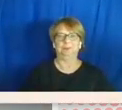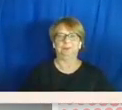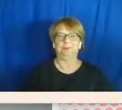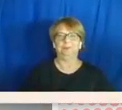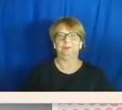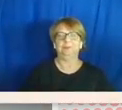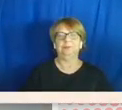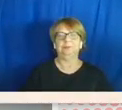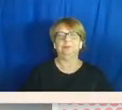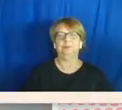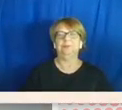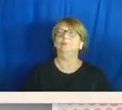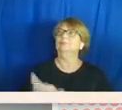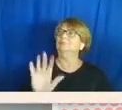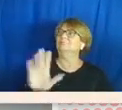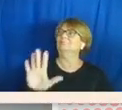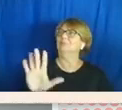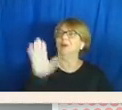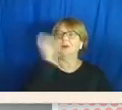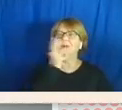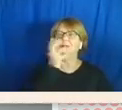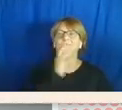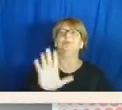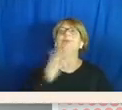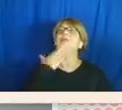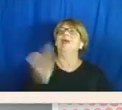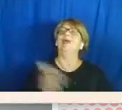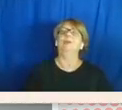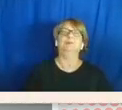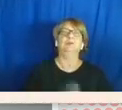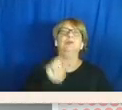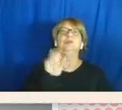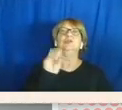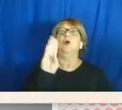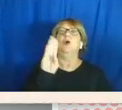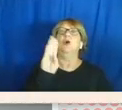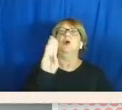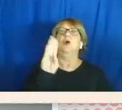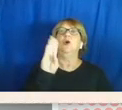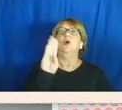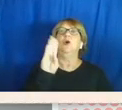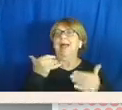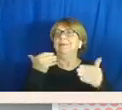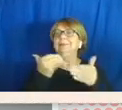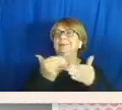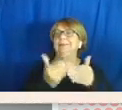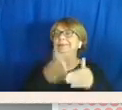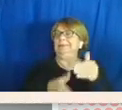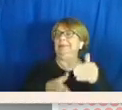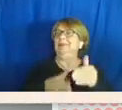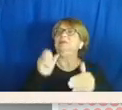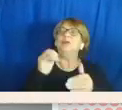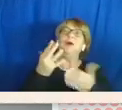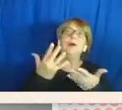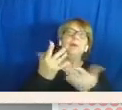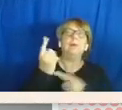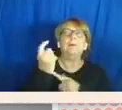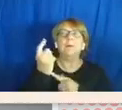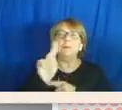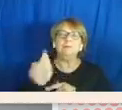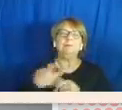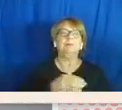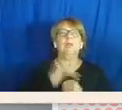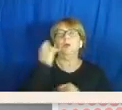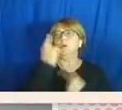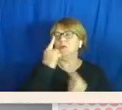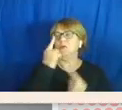Awesome. Thank you. So, Bobby, we're about headed to the top of the hour here. So just maybe one more. And I wonder if you could just talk a